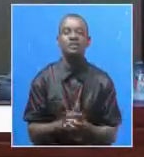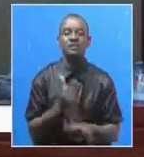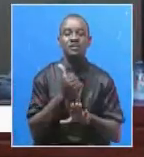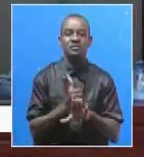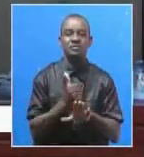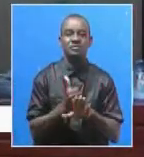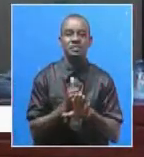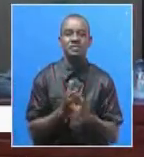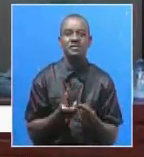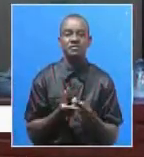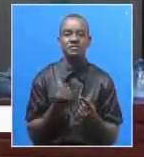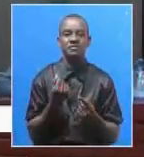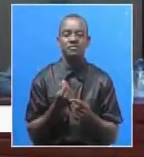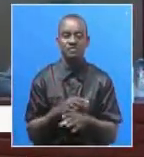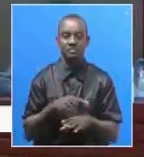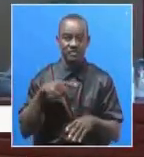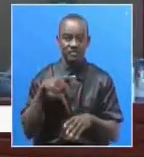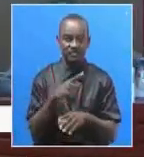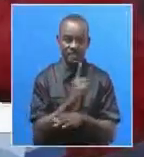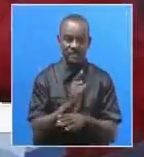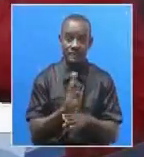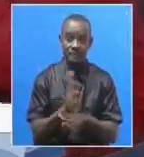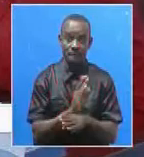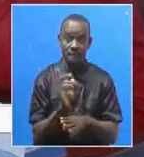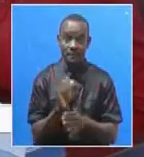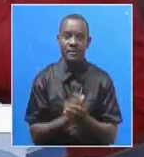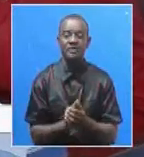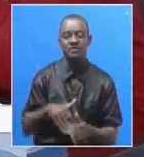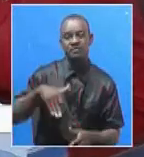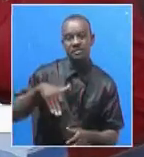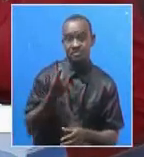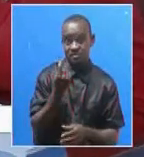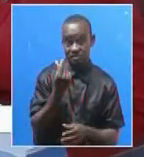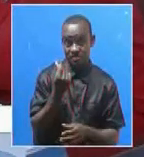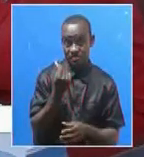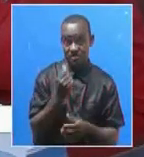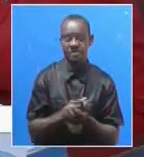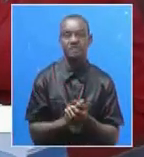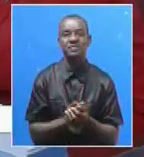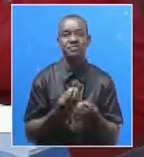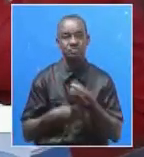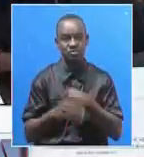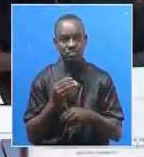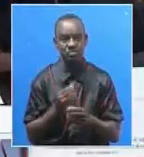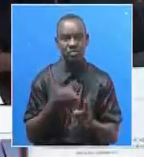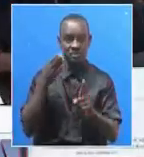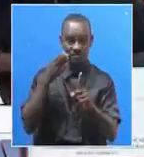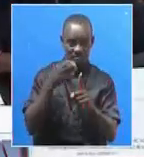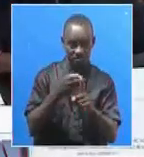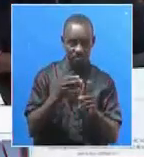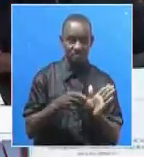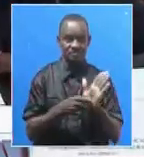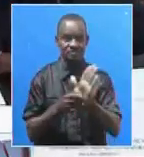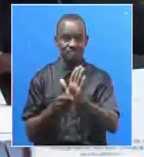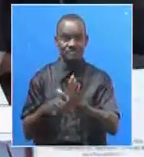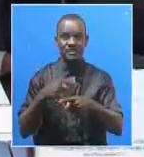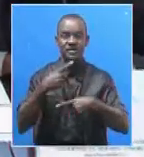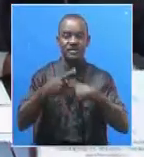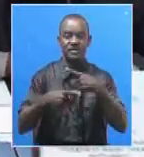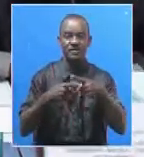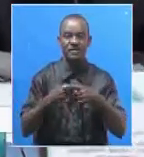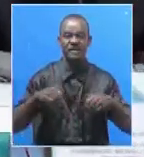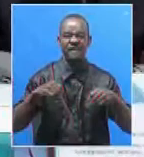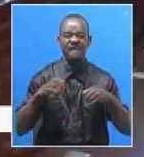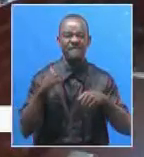introduction of primary dealers to develop the Namibian financial market. The purpose of introducing the primary dealer system is to overcome the